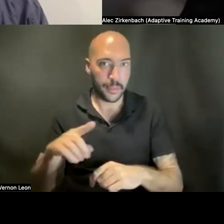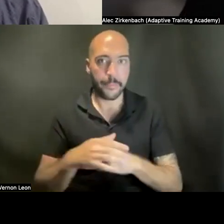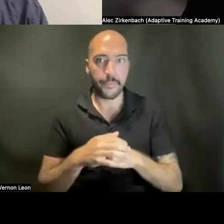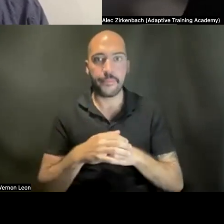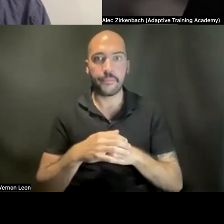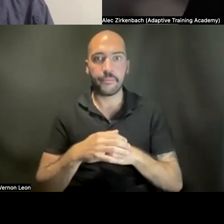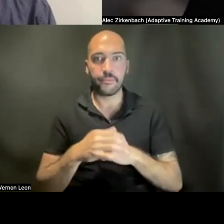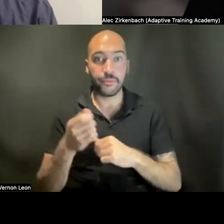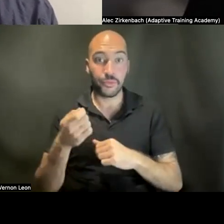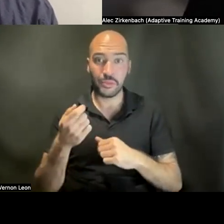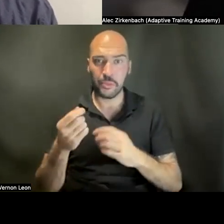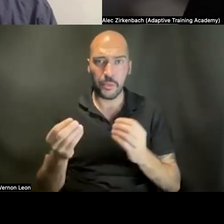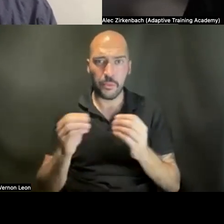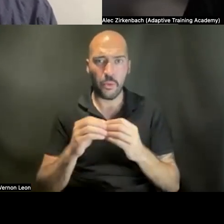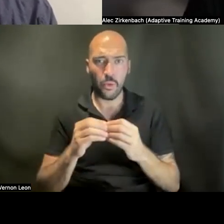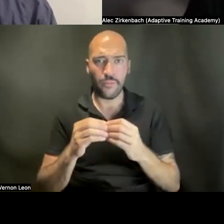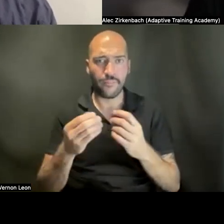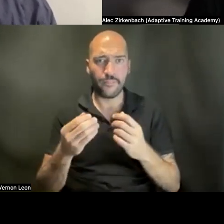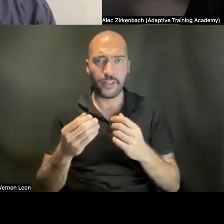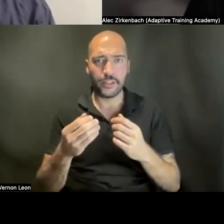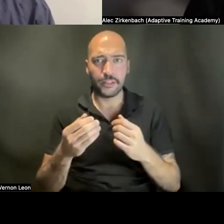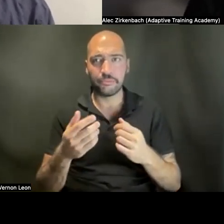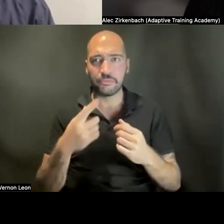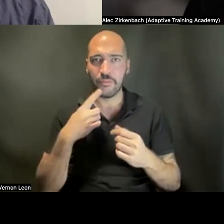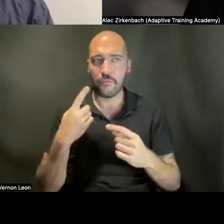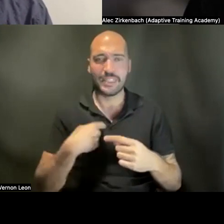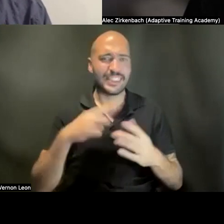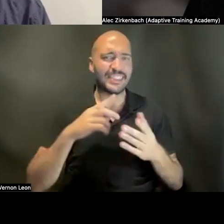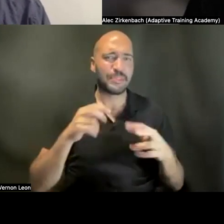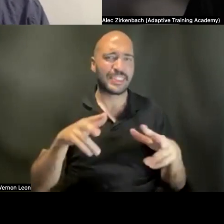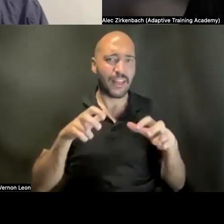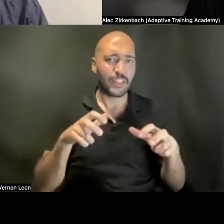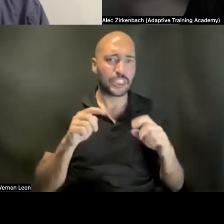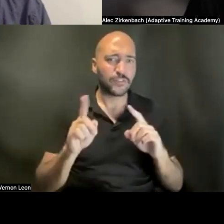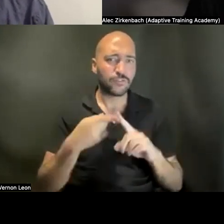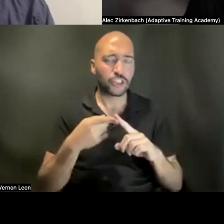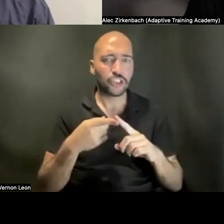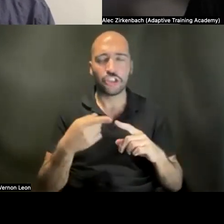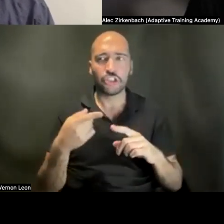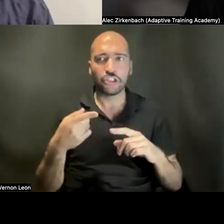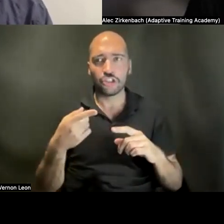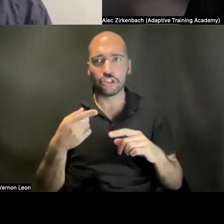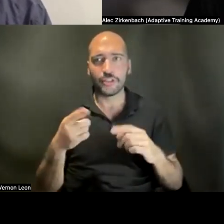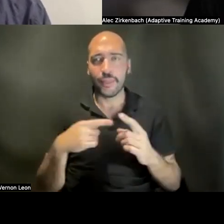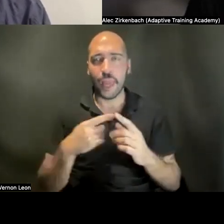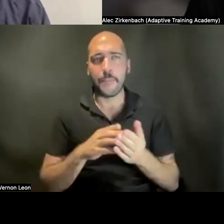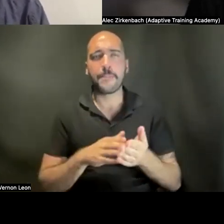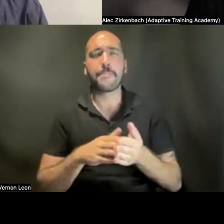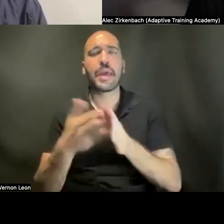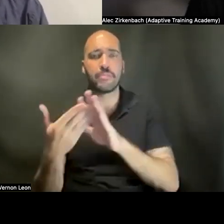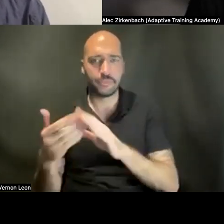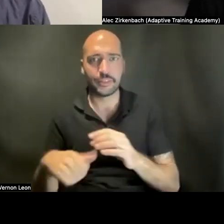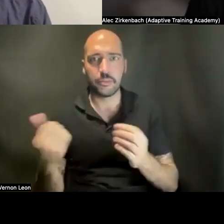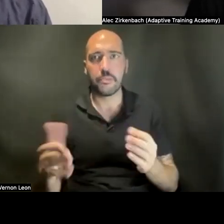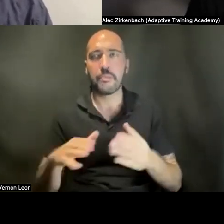like I said, it was a little bit more self-serving at first and kind of grew into something else and became